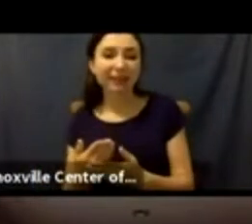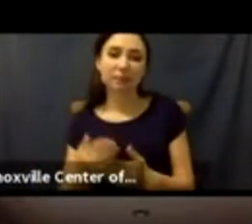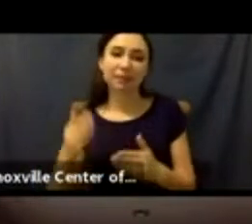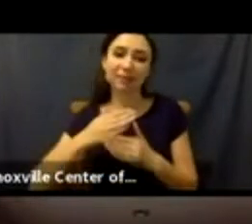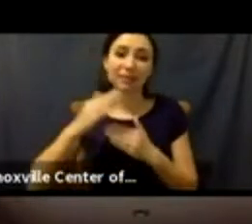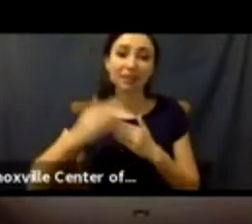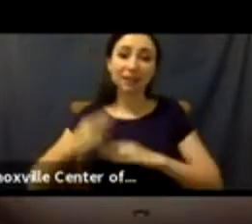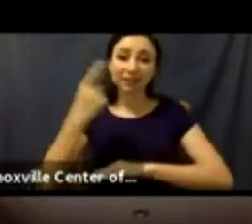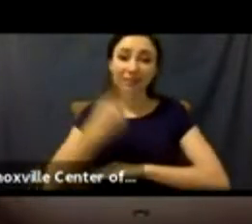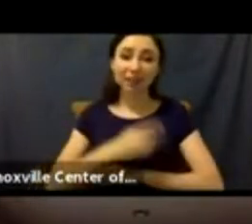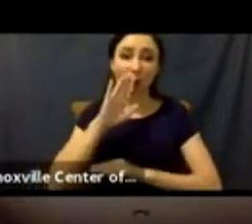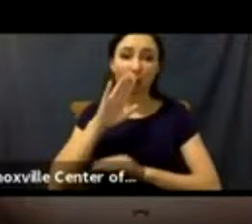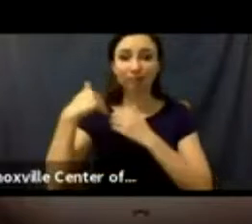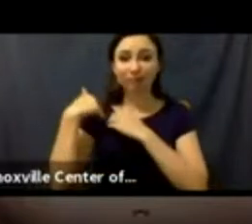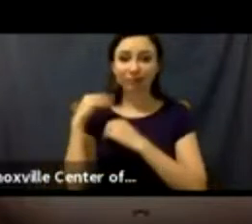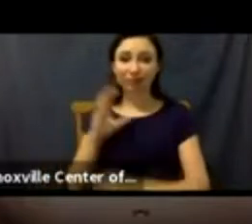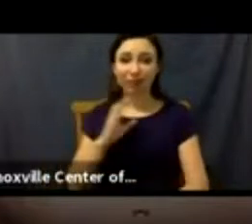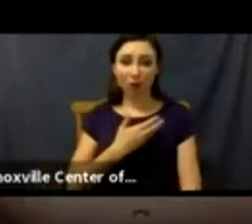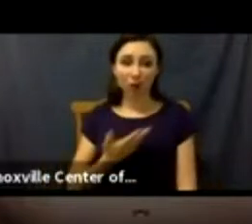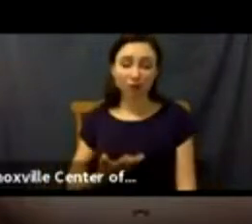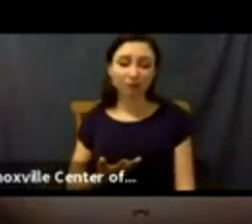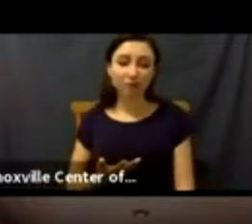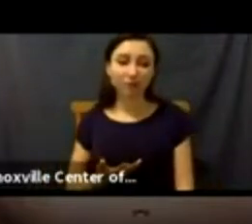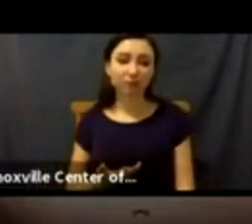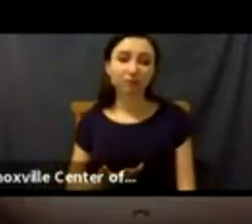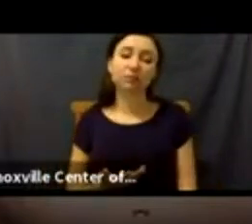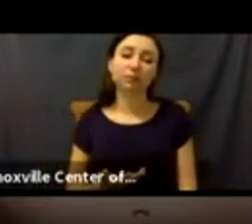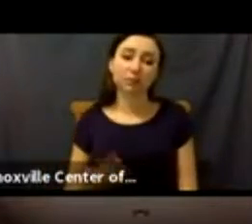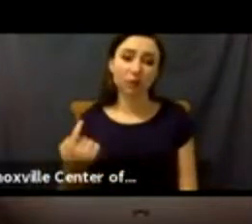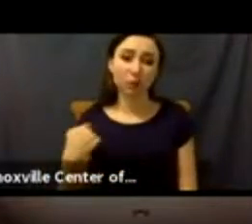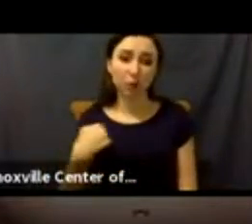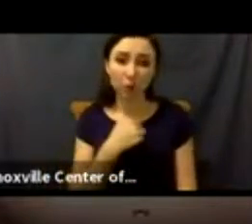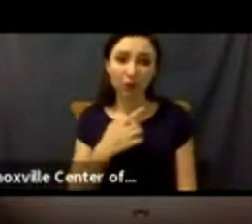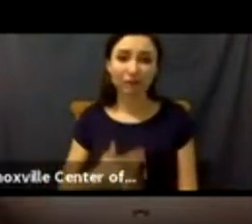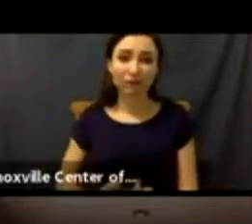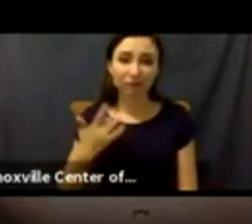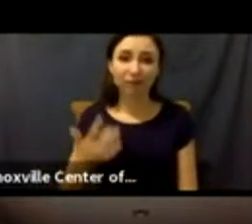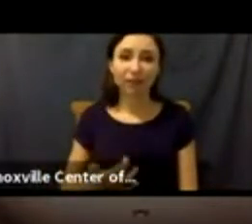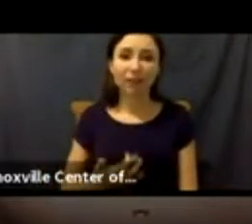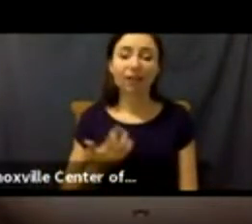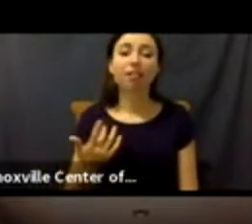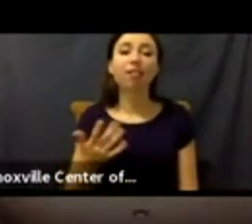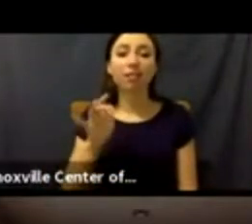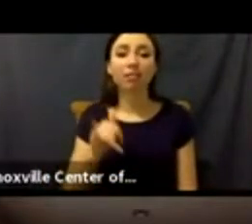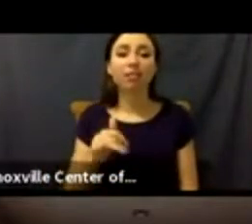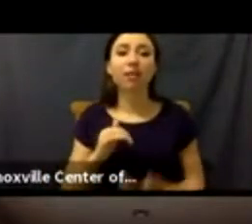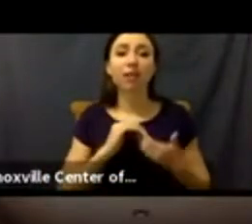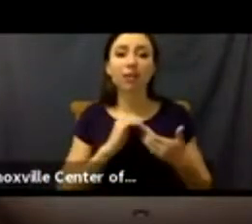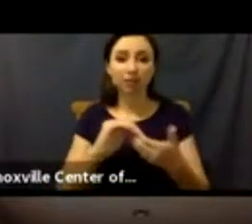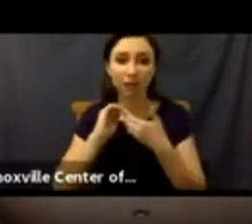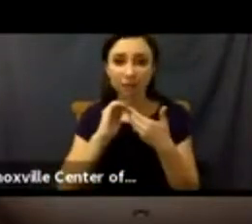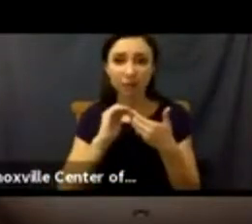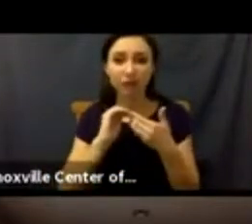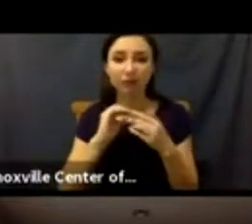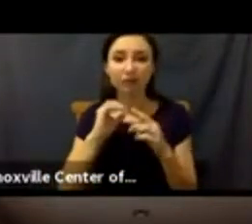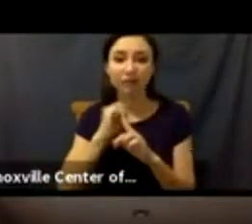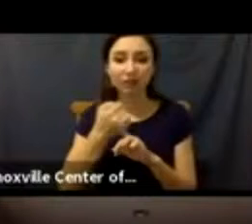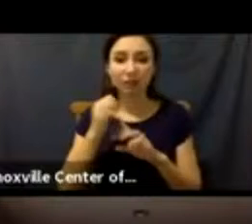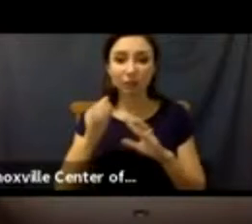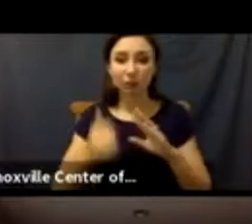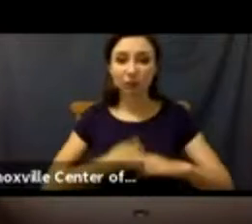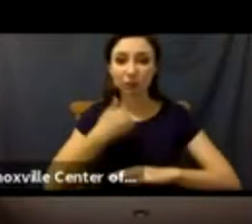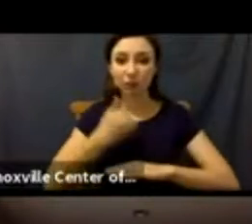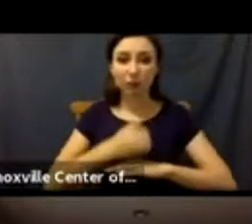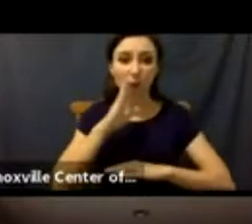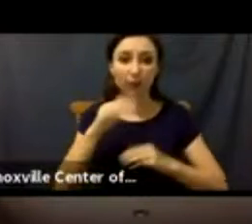us. And so we feel that it's that collaborative situation that we've set up that we'll have that conversation